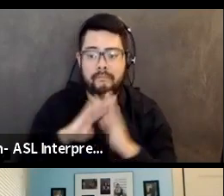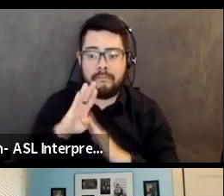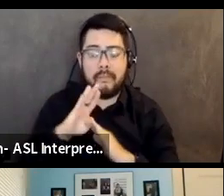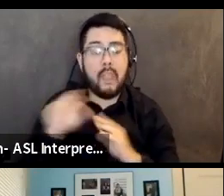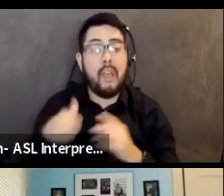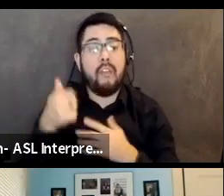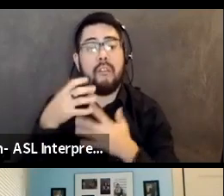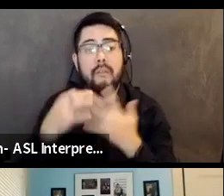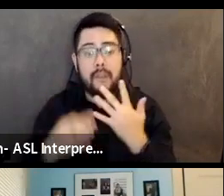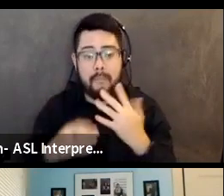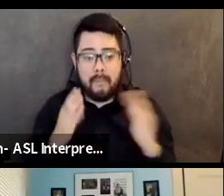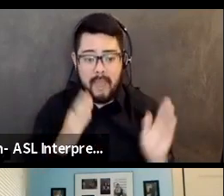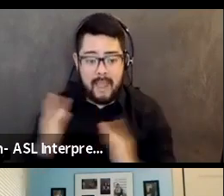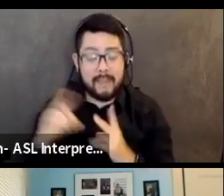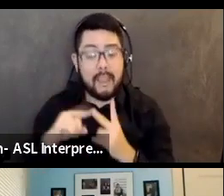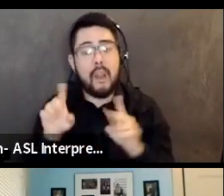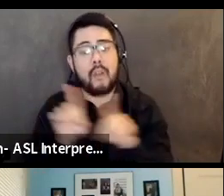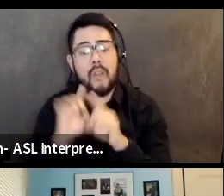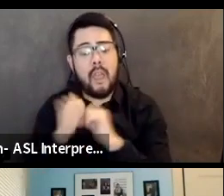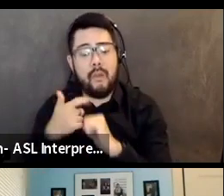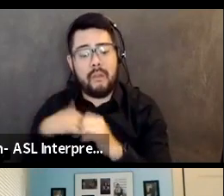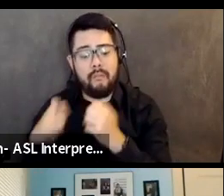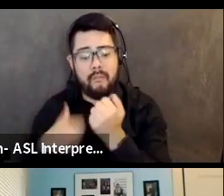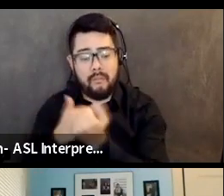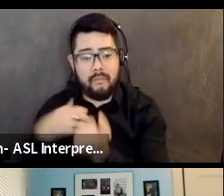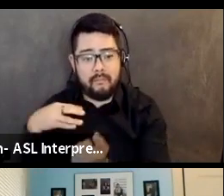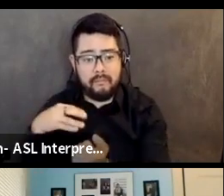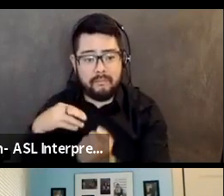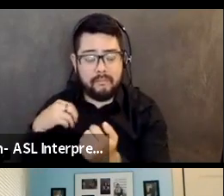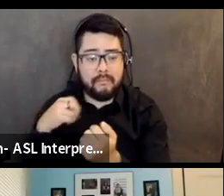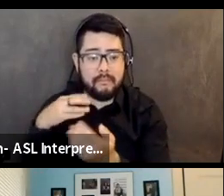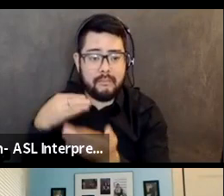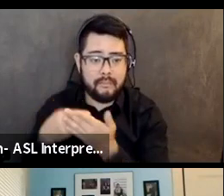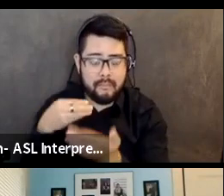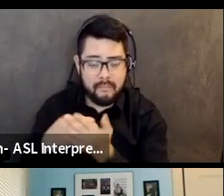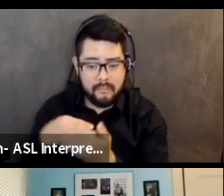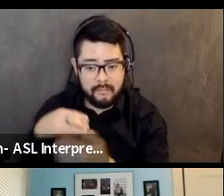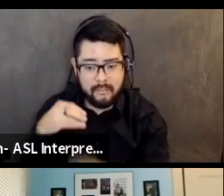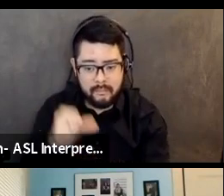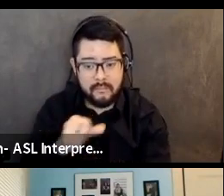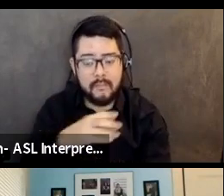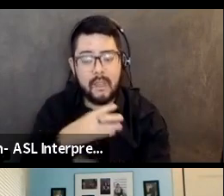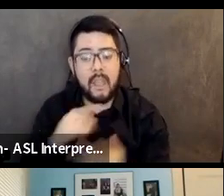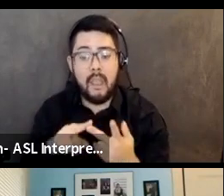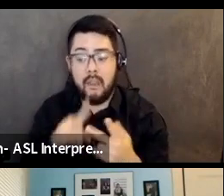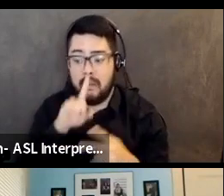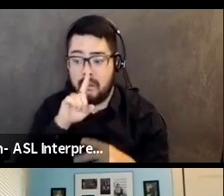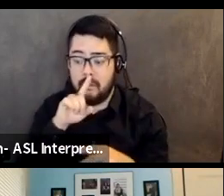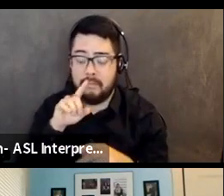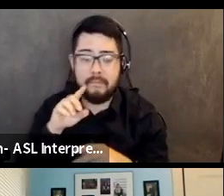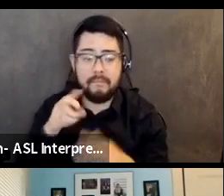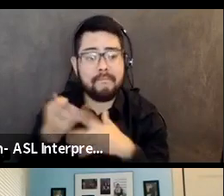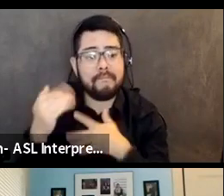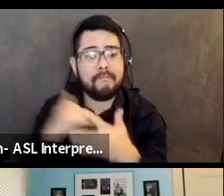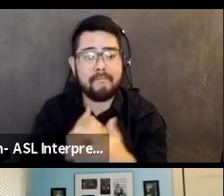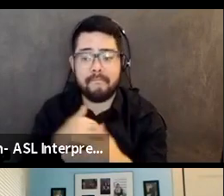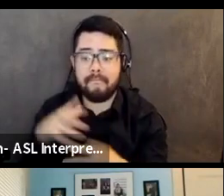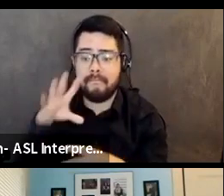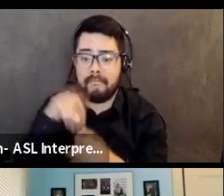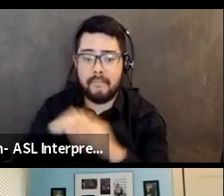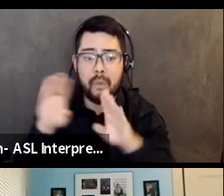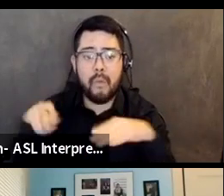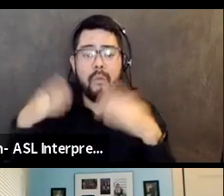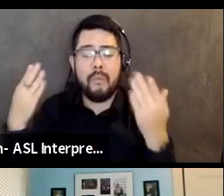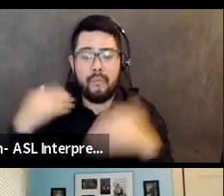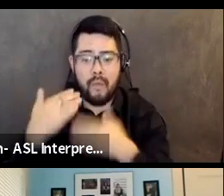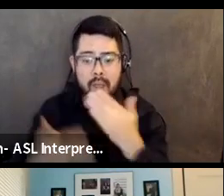to fund those alternatives and a truly inclusive and informed process i would guess the number of schools choosing to retain